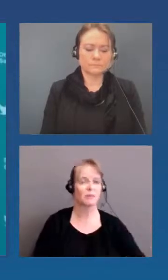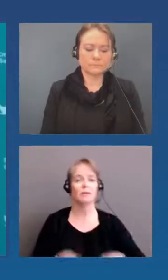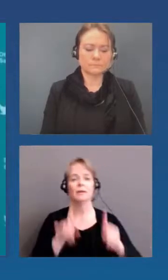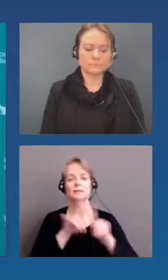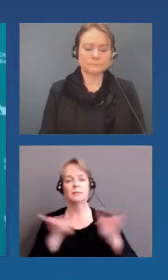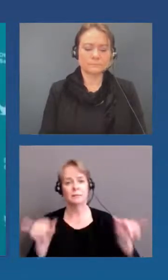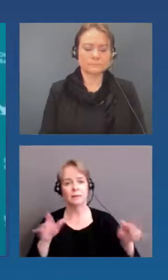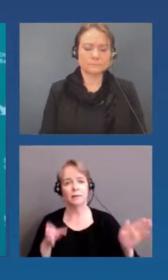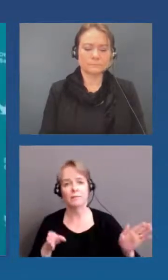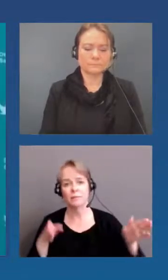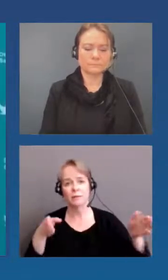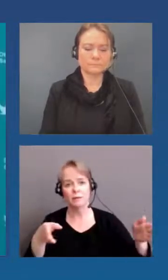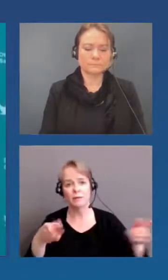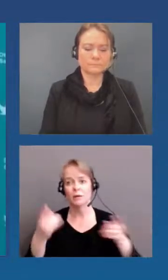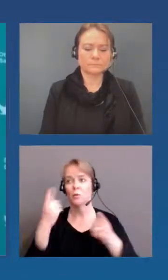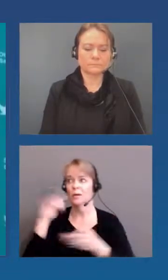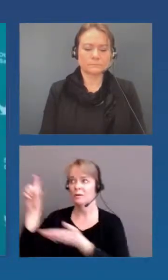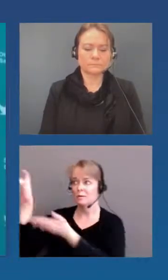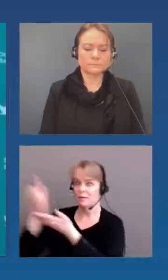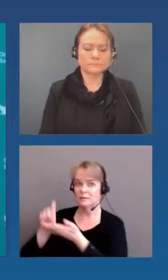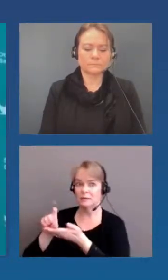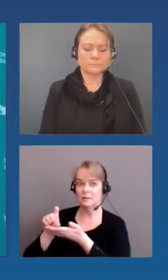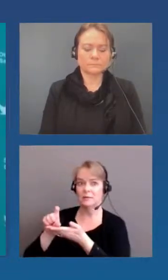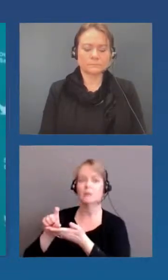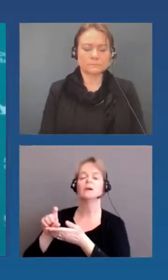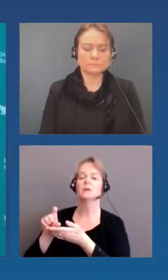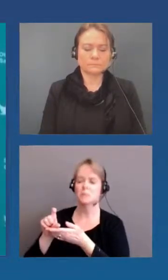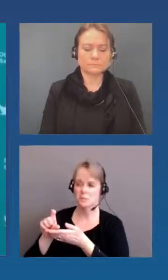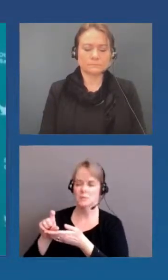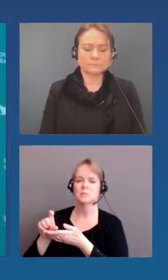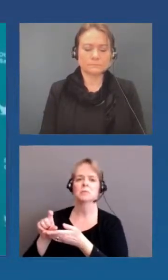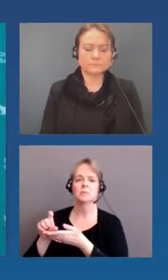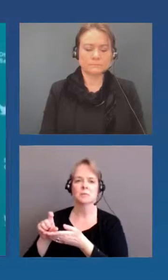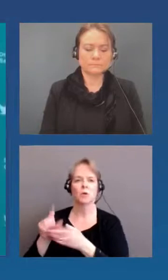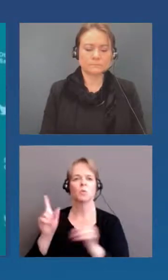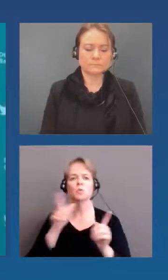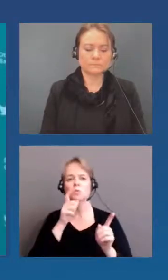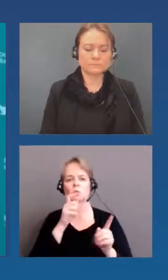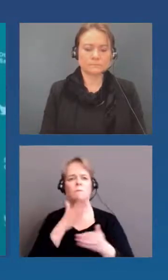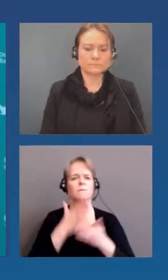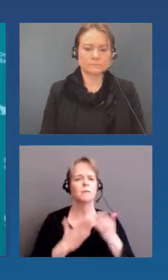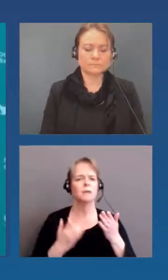vaccine that arrives and allocating it across all of the phase 1 populations.